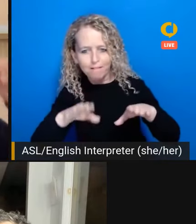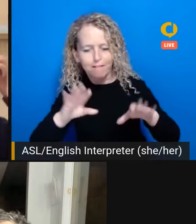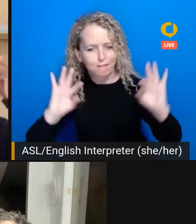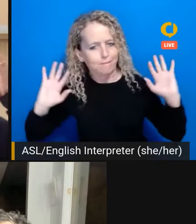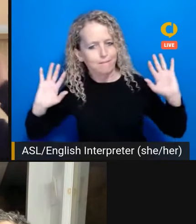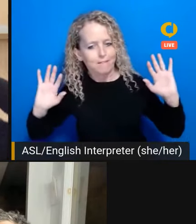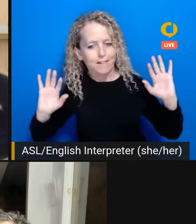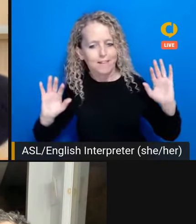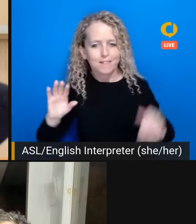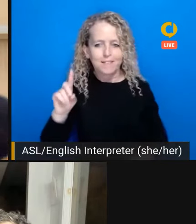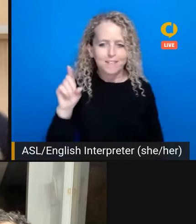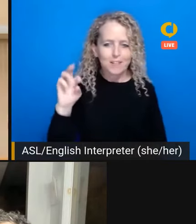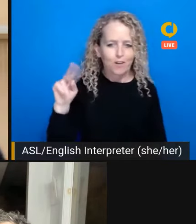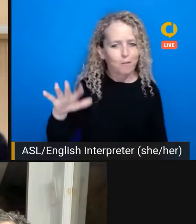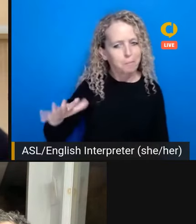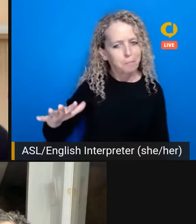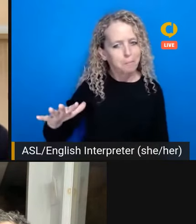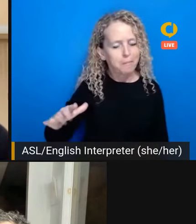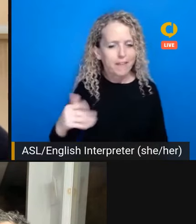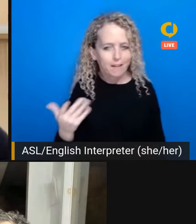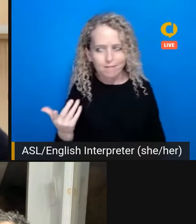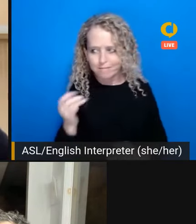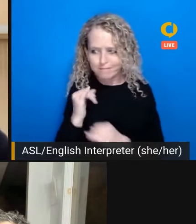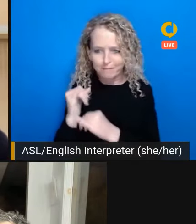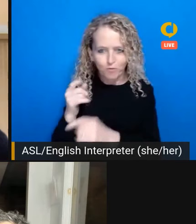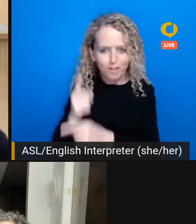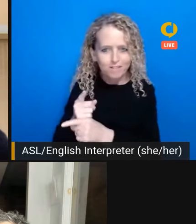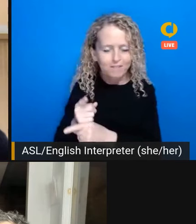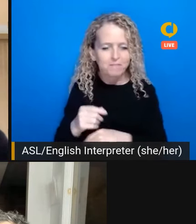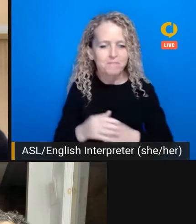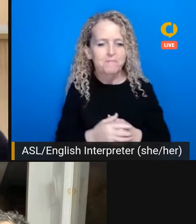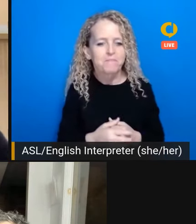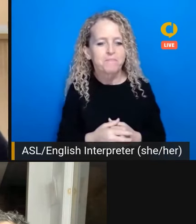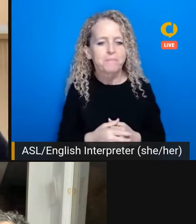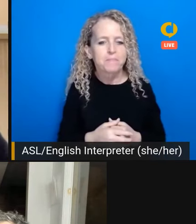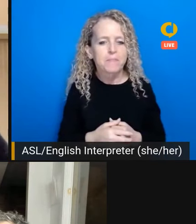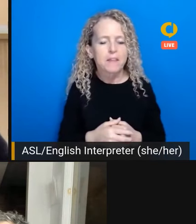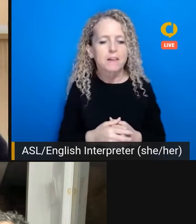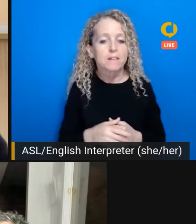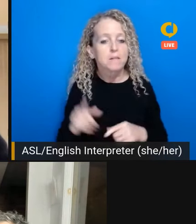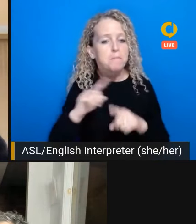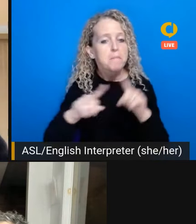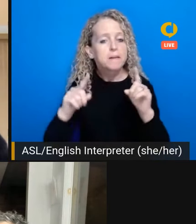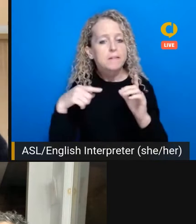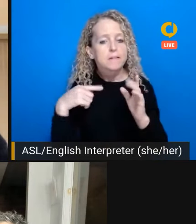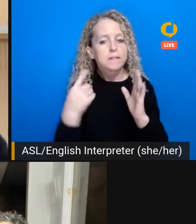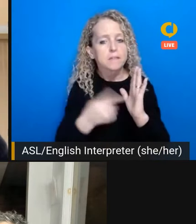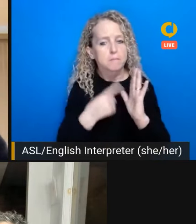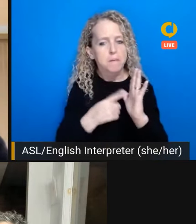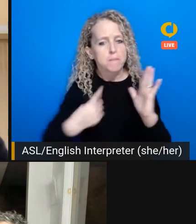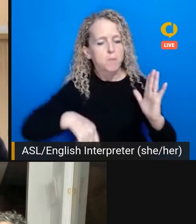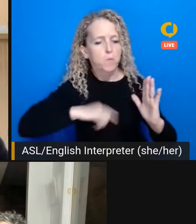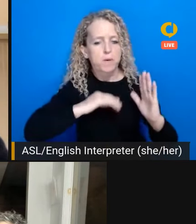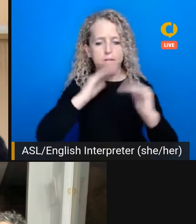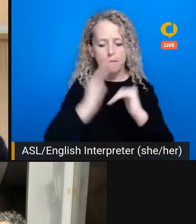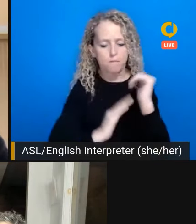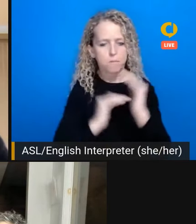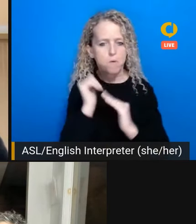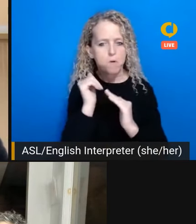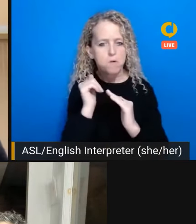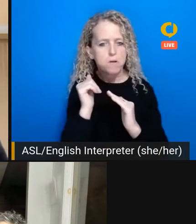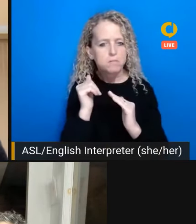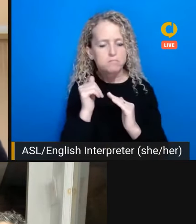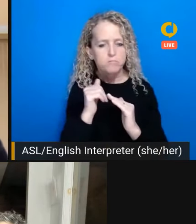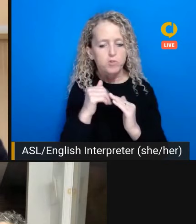are good, right? So I don't know. Where I'm going with this is that sometimes we are comfortable in using things that